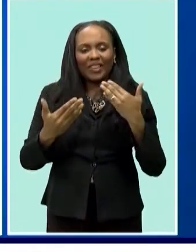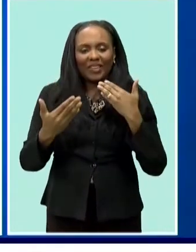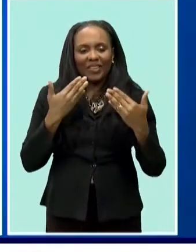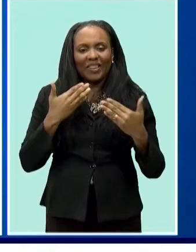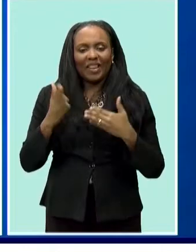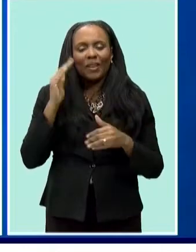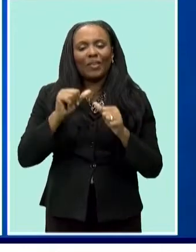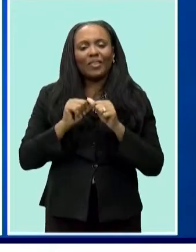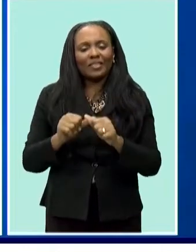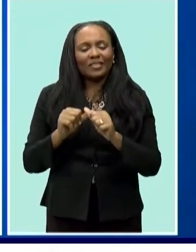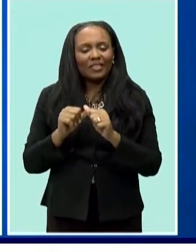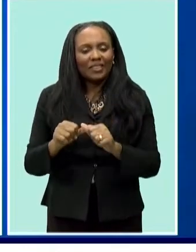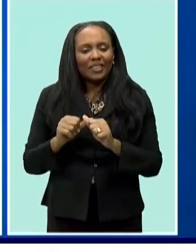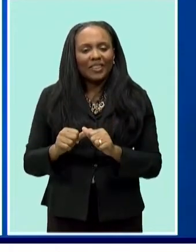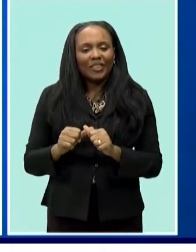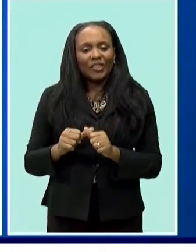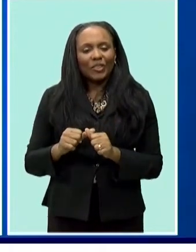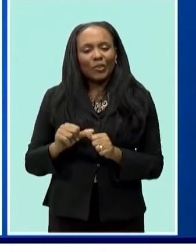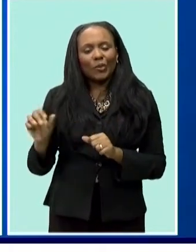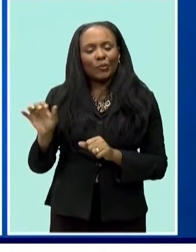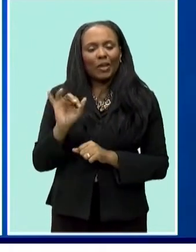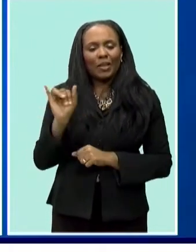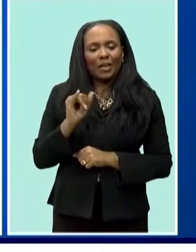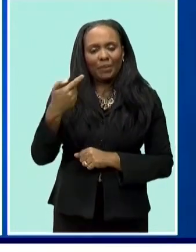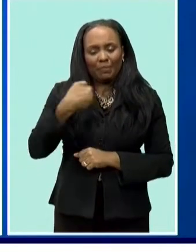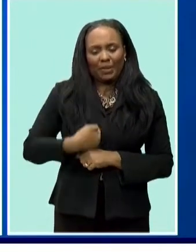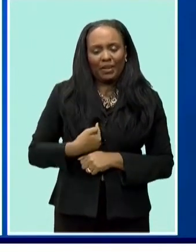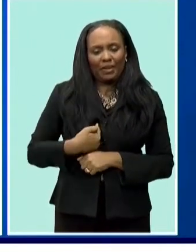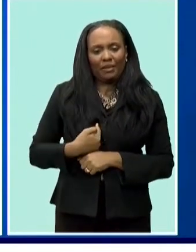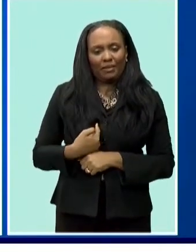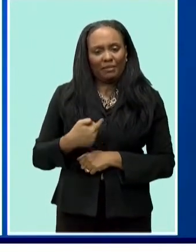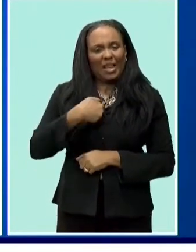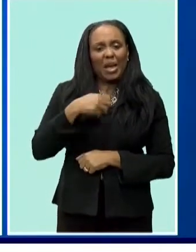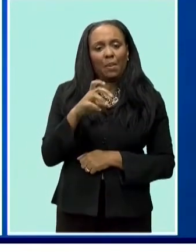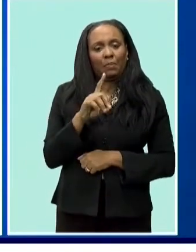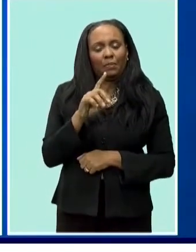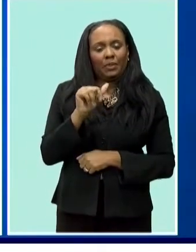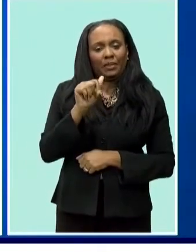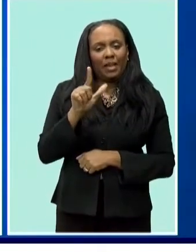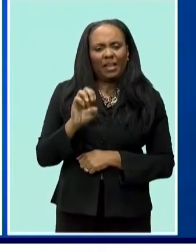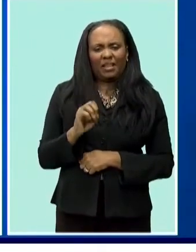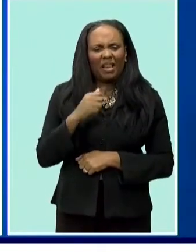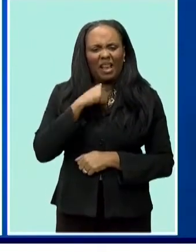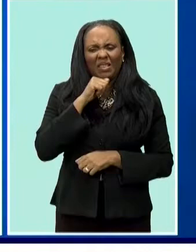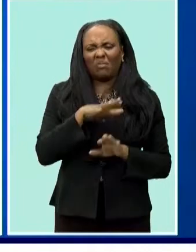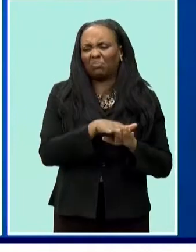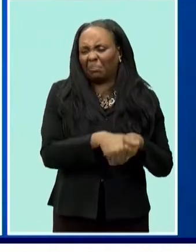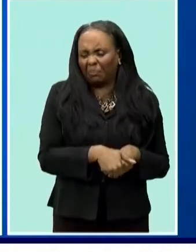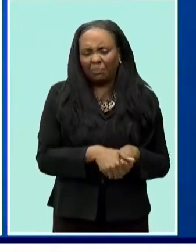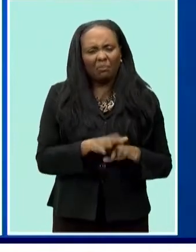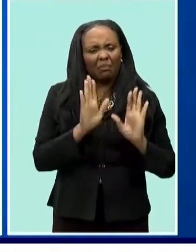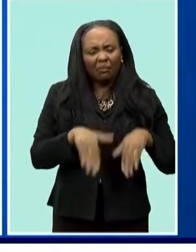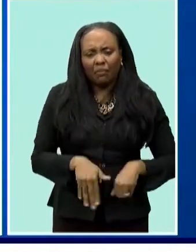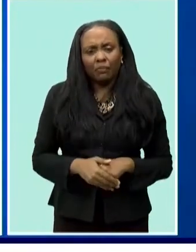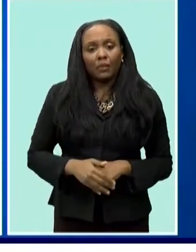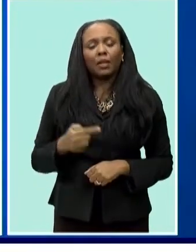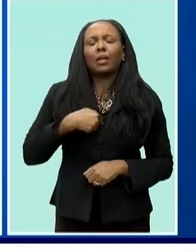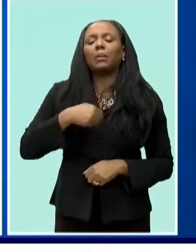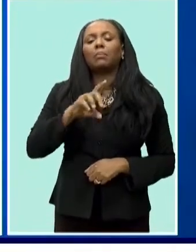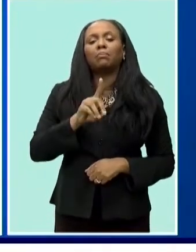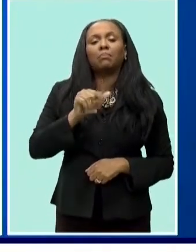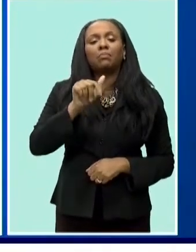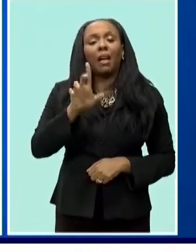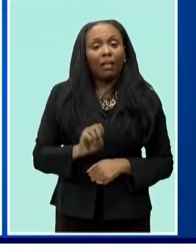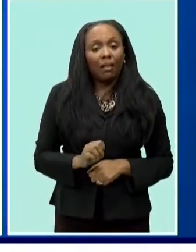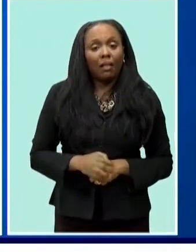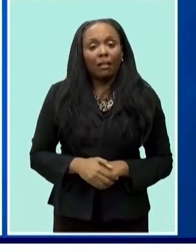will continue to do deal. Whatever you see happening is deal. No pretense, nothing, just deal. Among